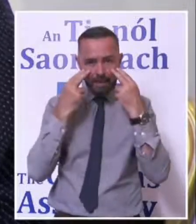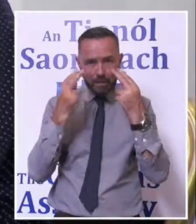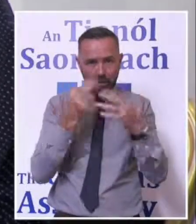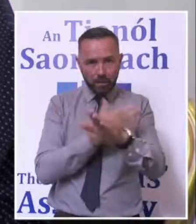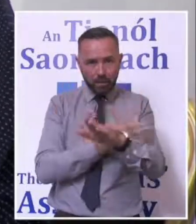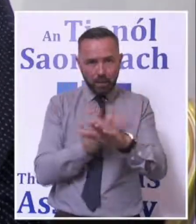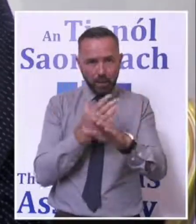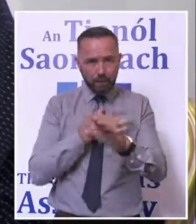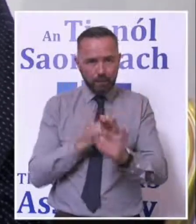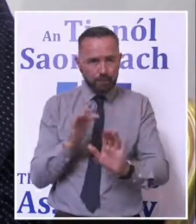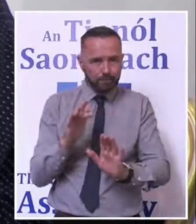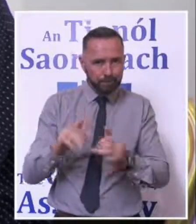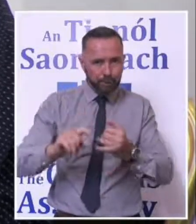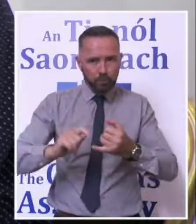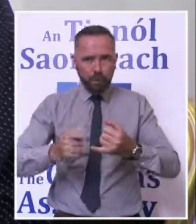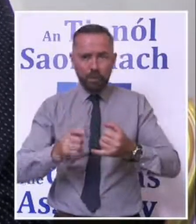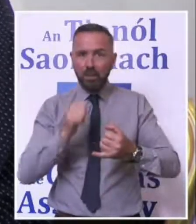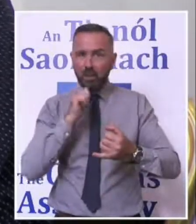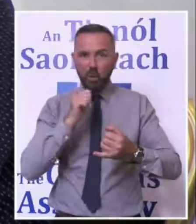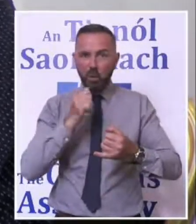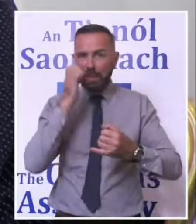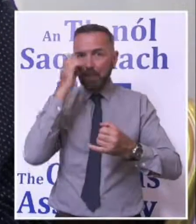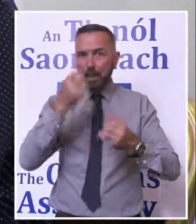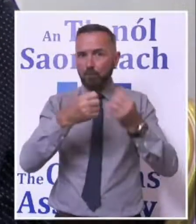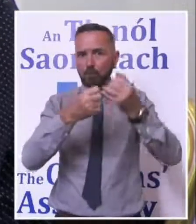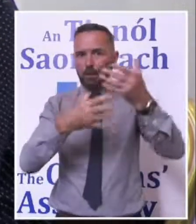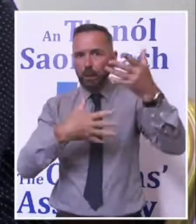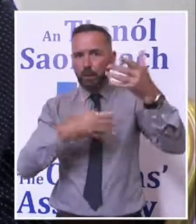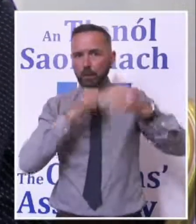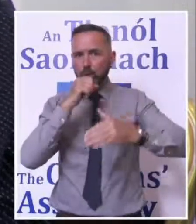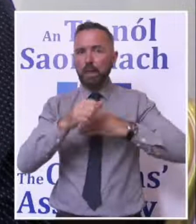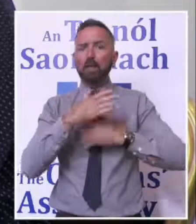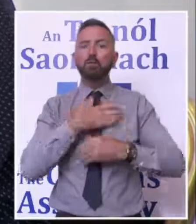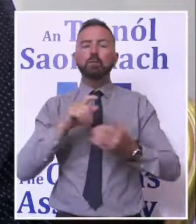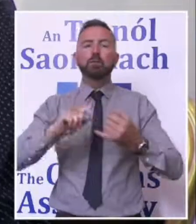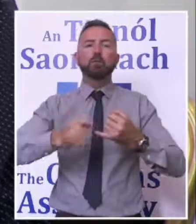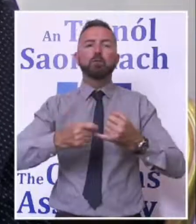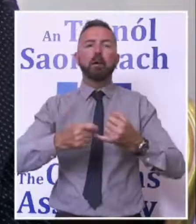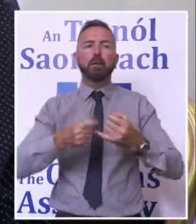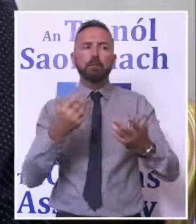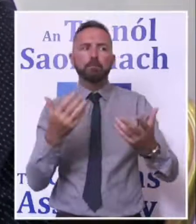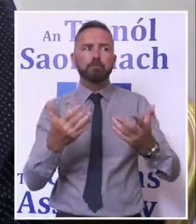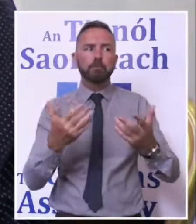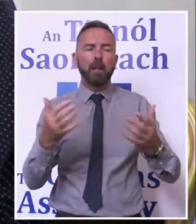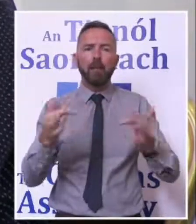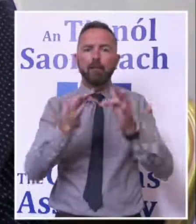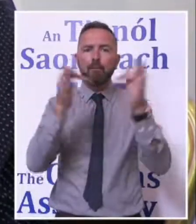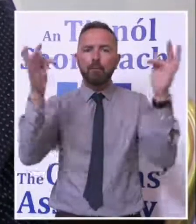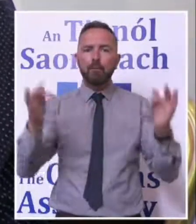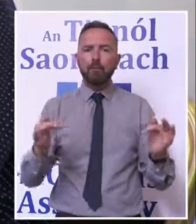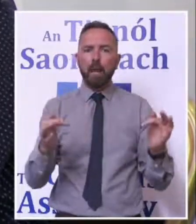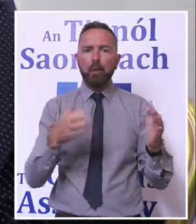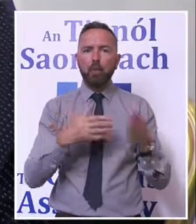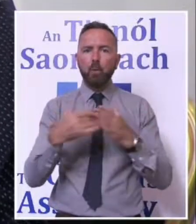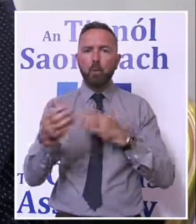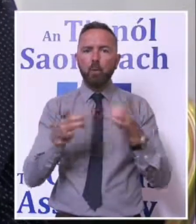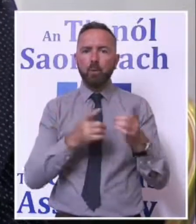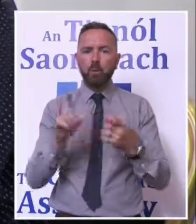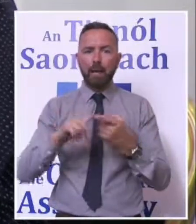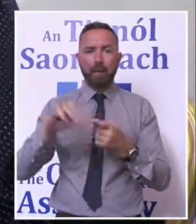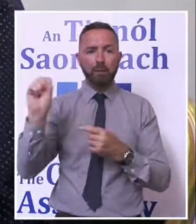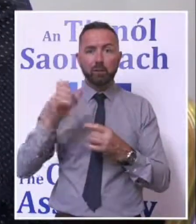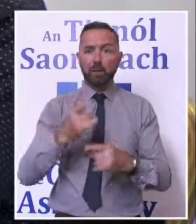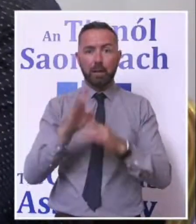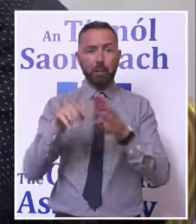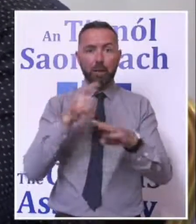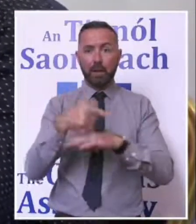is expecting outcomes today. It's just to try and put some frame on what we're doing, and Sean has helped us with that very